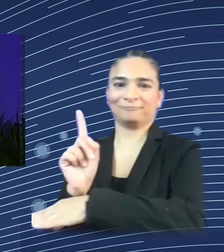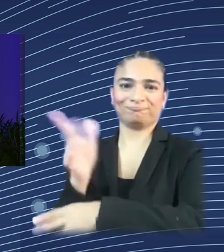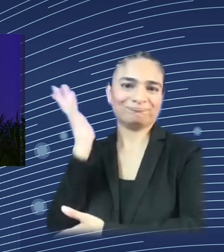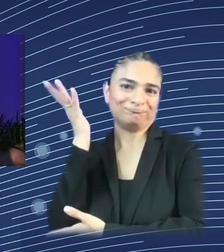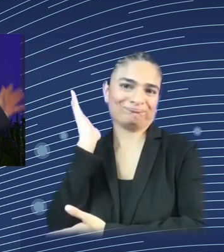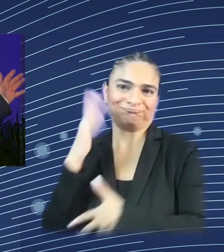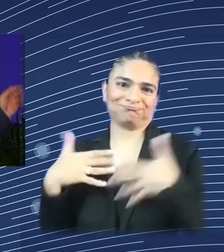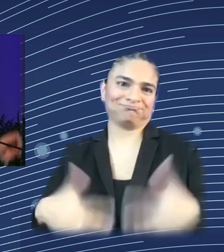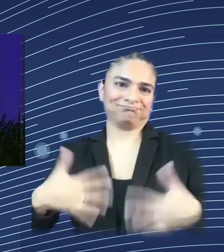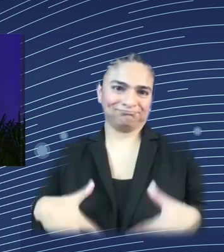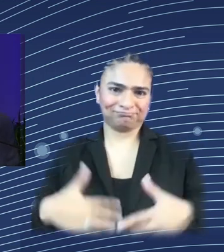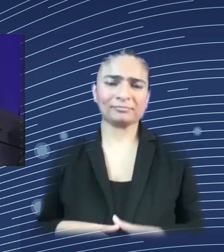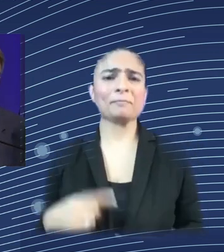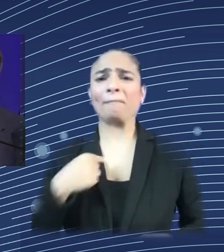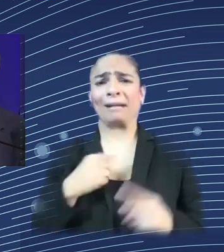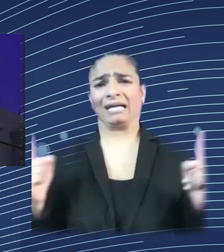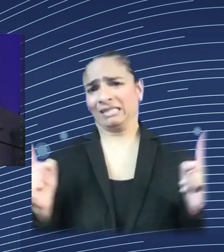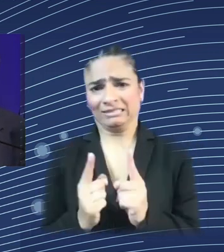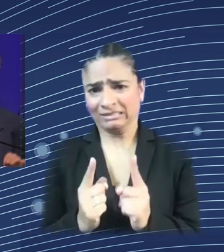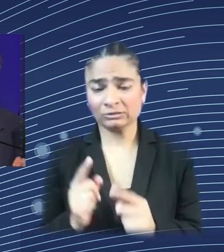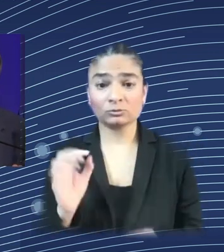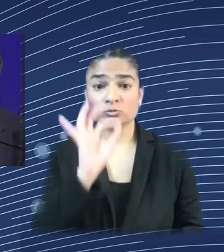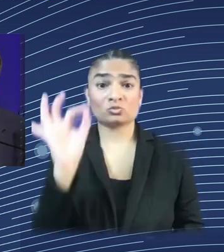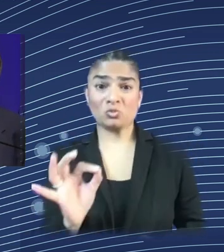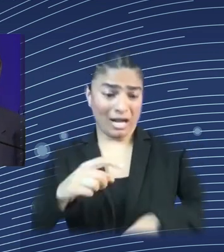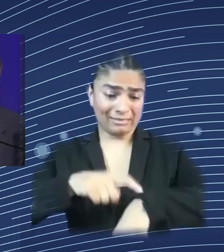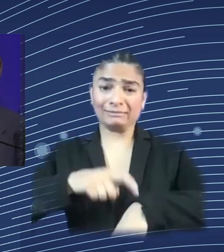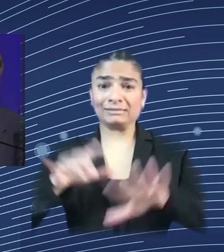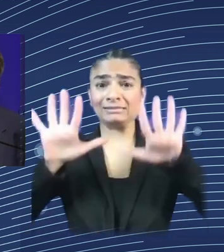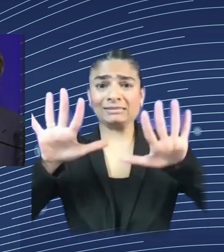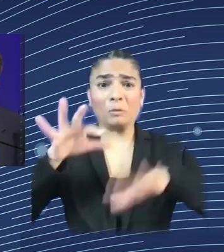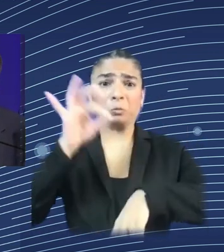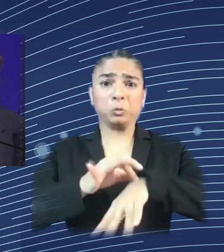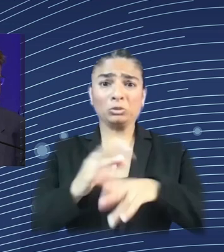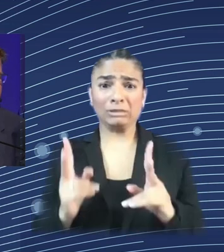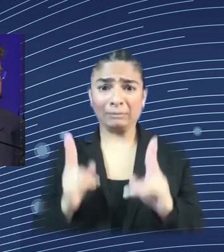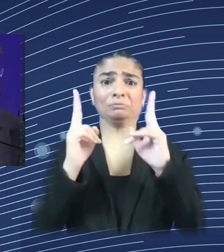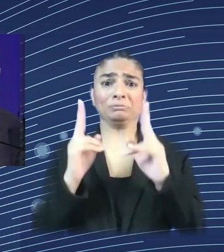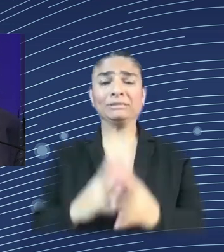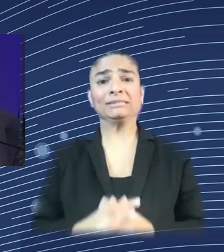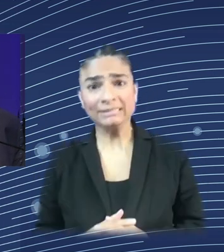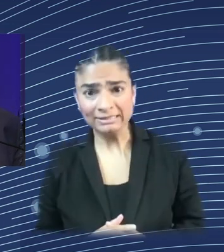So, first slide, short survey. Who knows Star Trek?